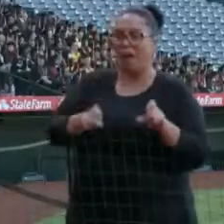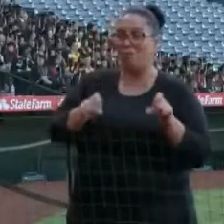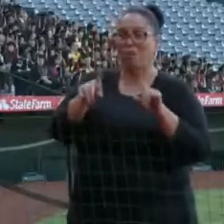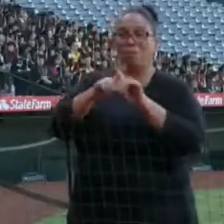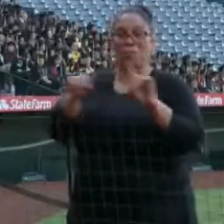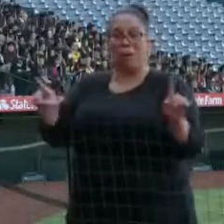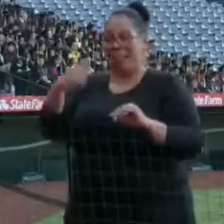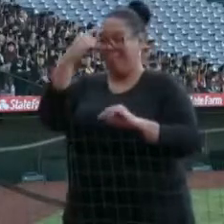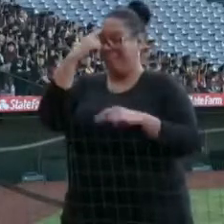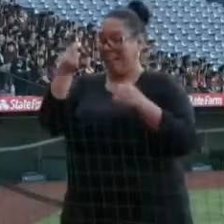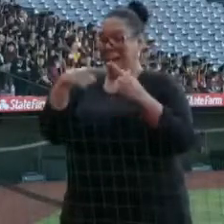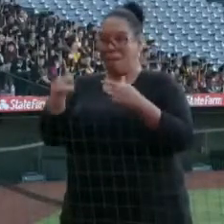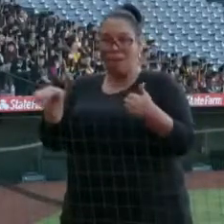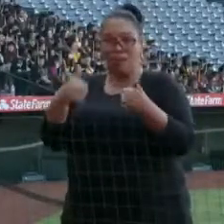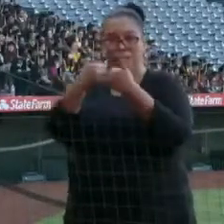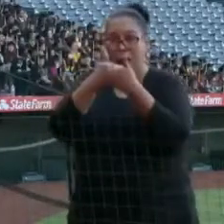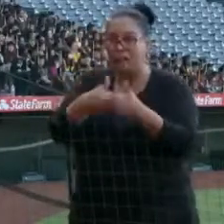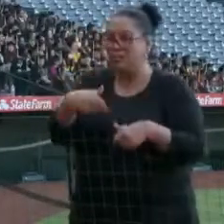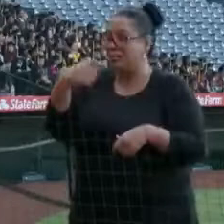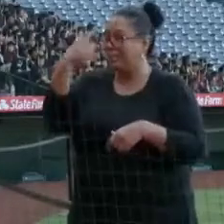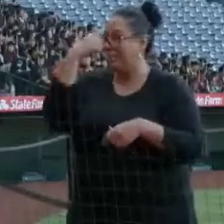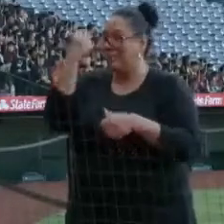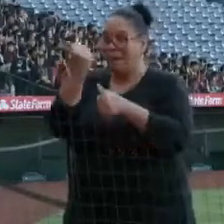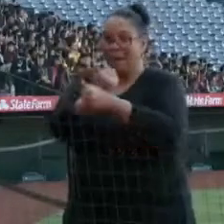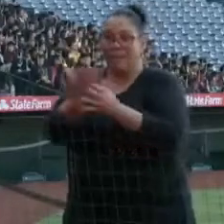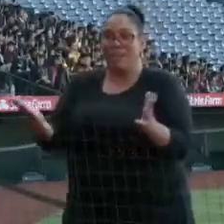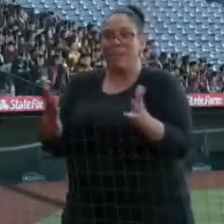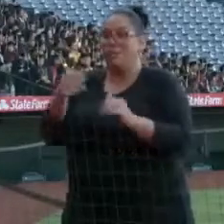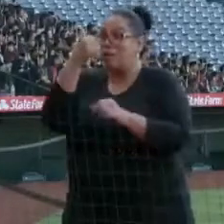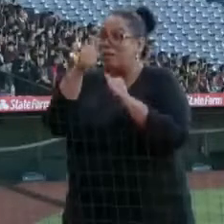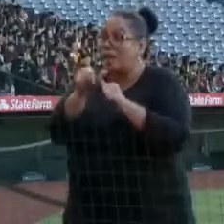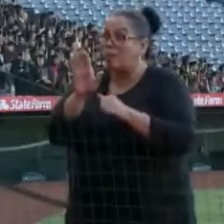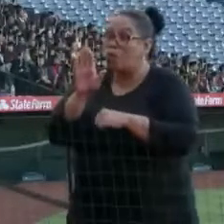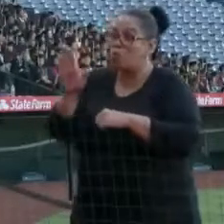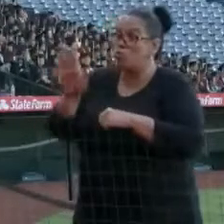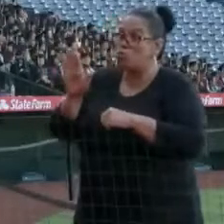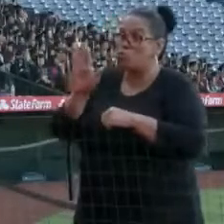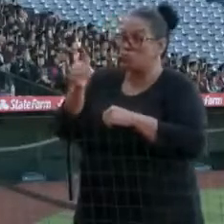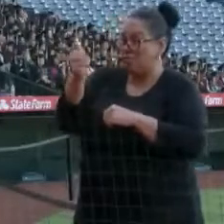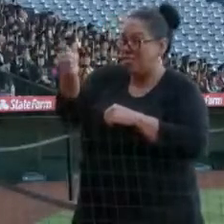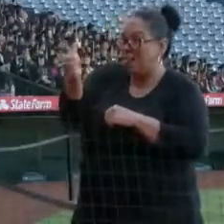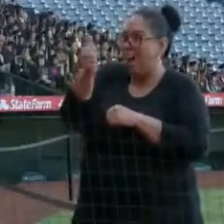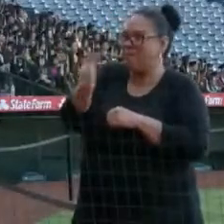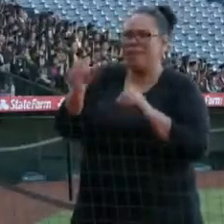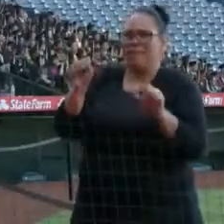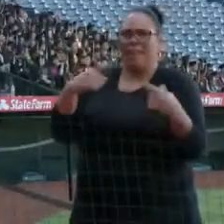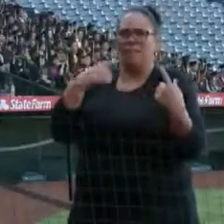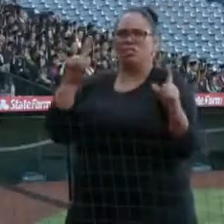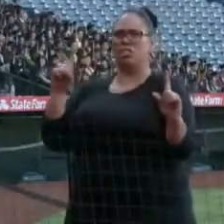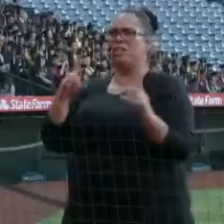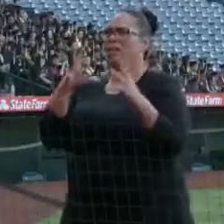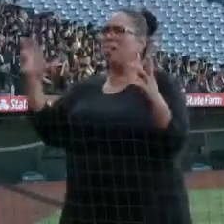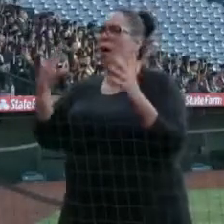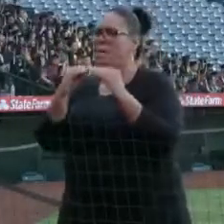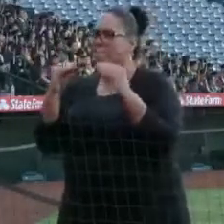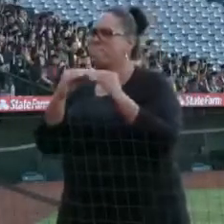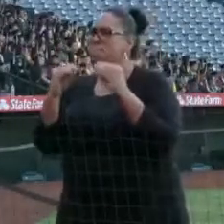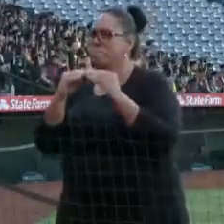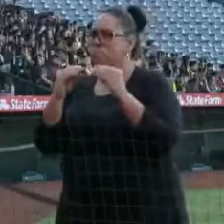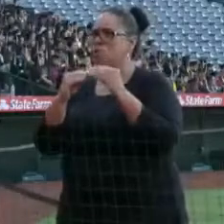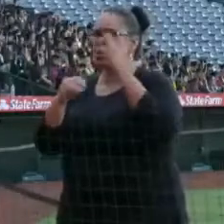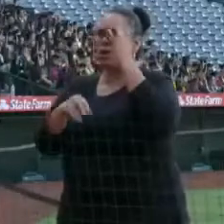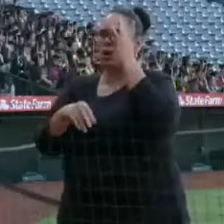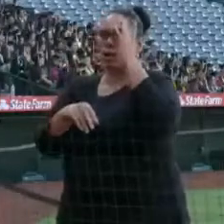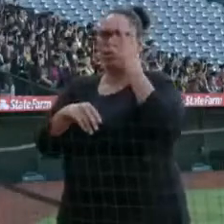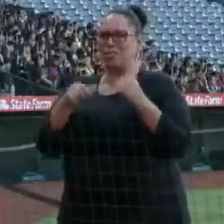think about how you overcome. And remember that you're endlessly capable of achieving so much more. And this degree is a starting point